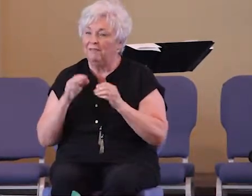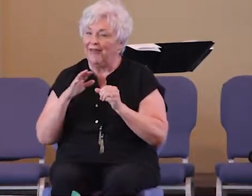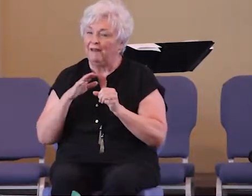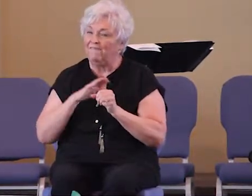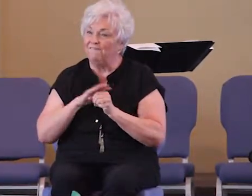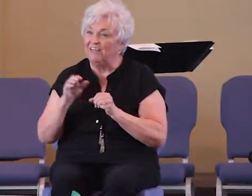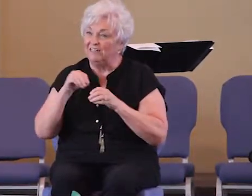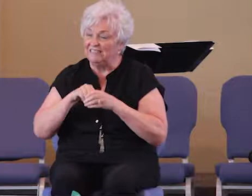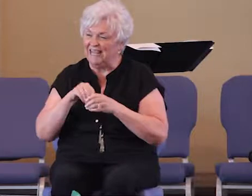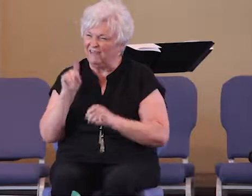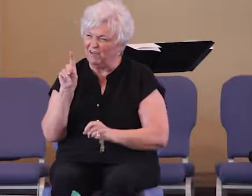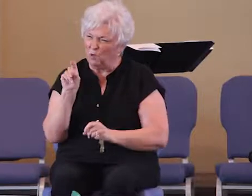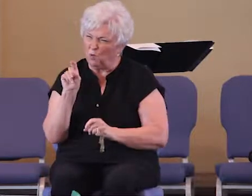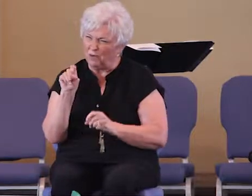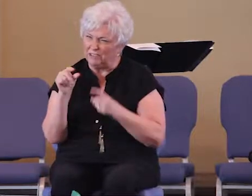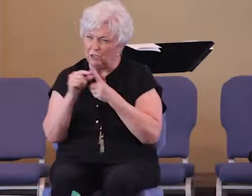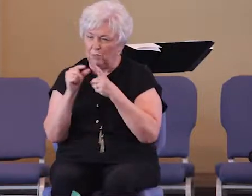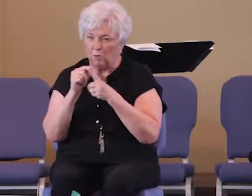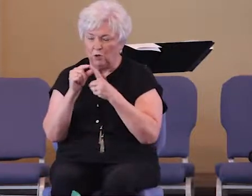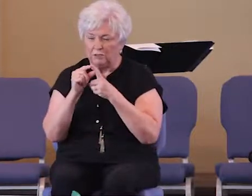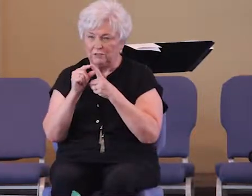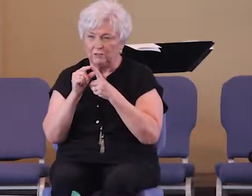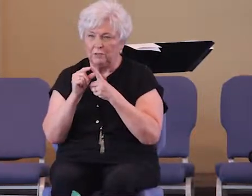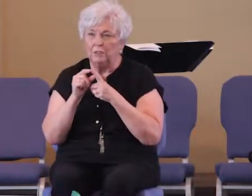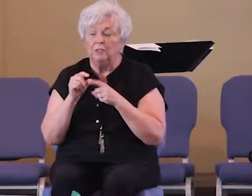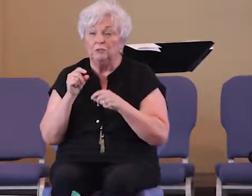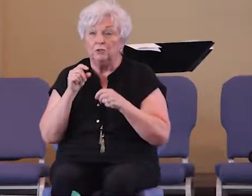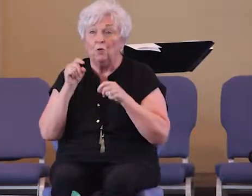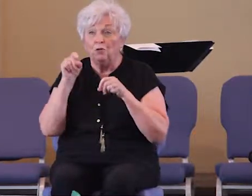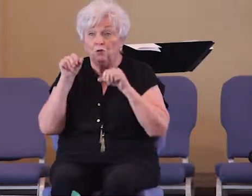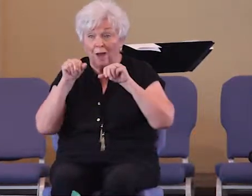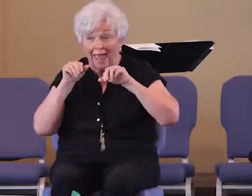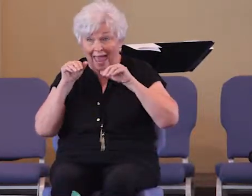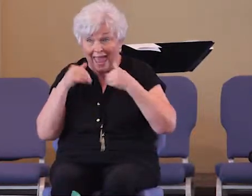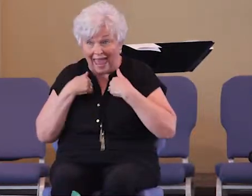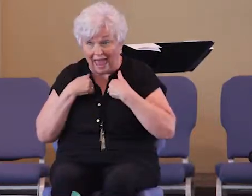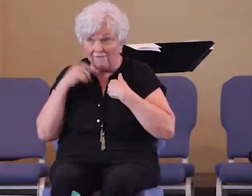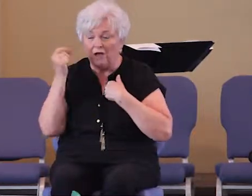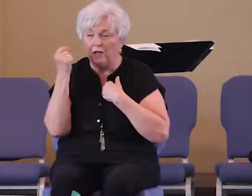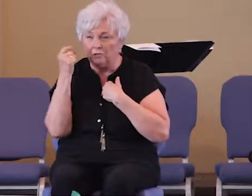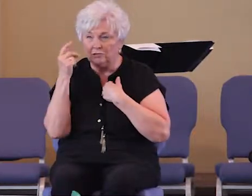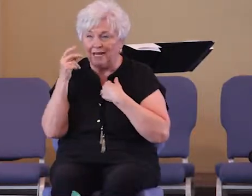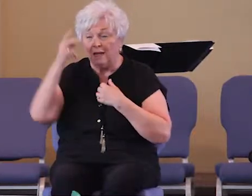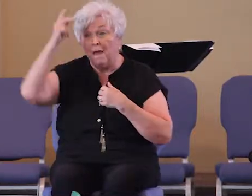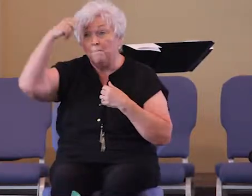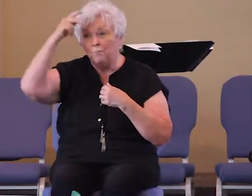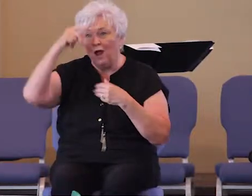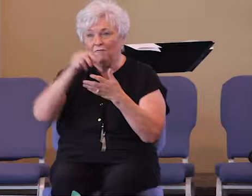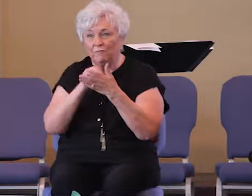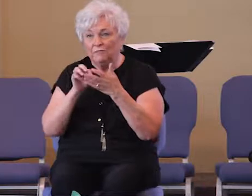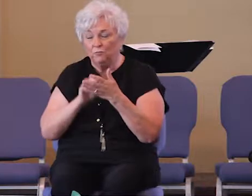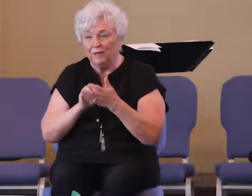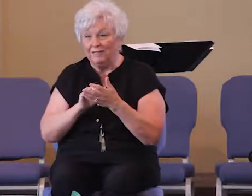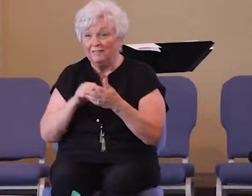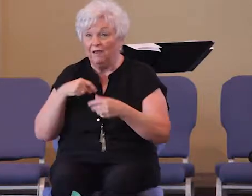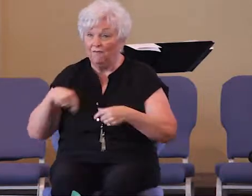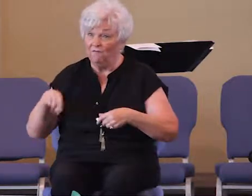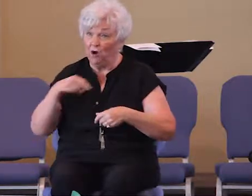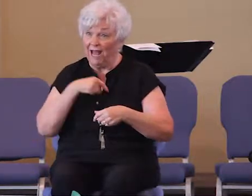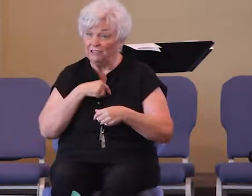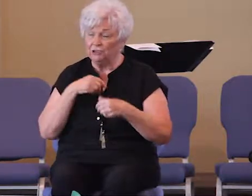those questionable words so that you have understanding. Because Proverbs was written so that we would have